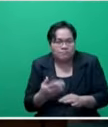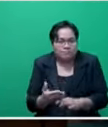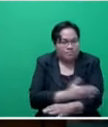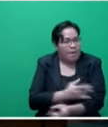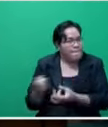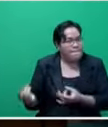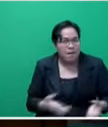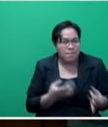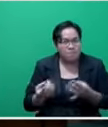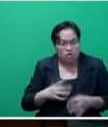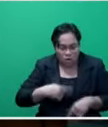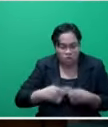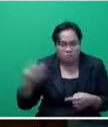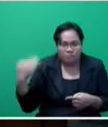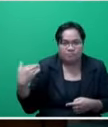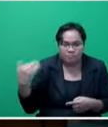continuously to our communities.